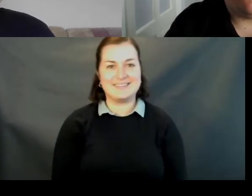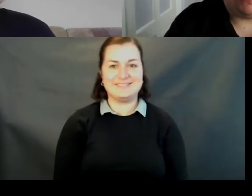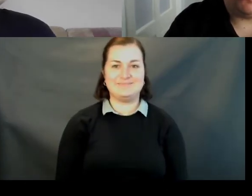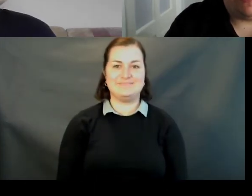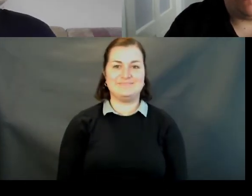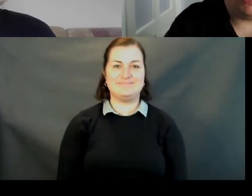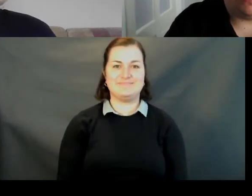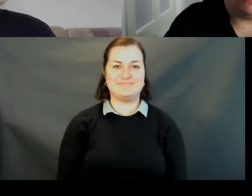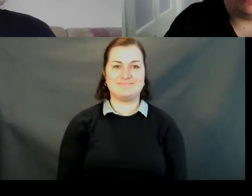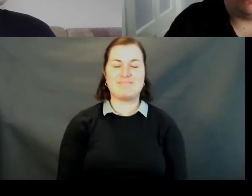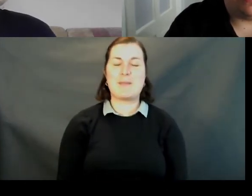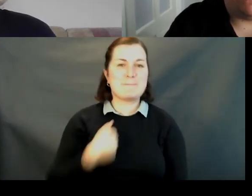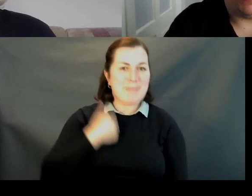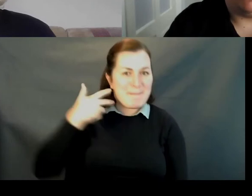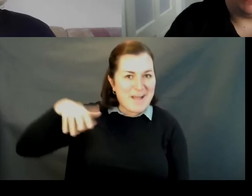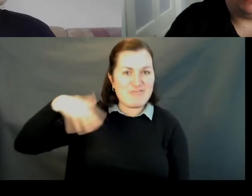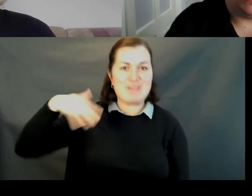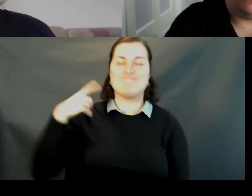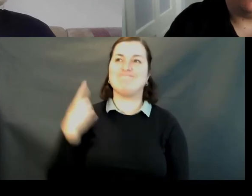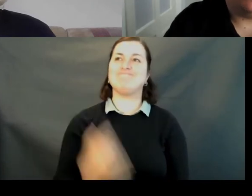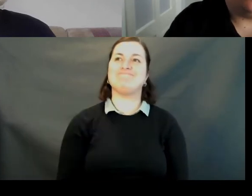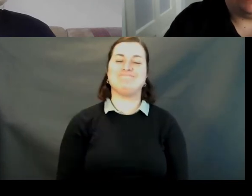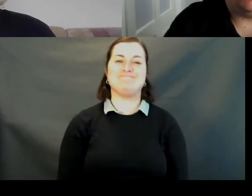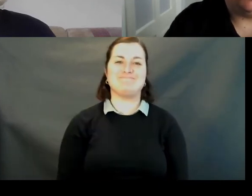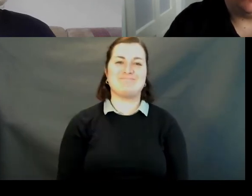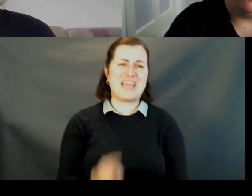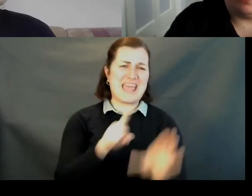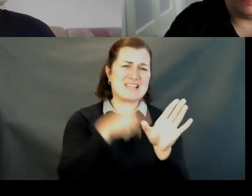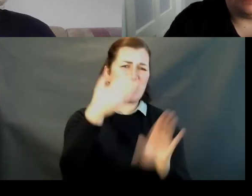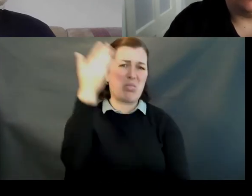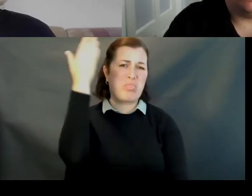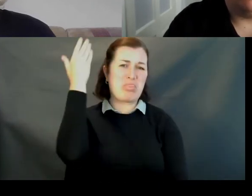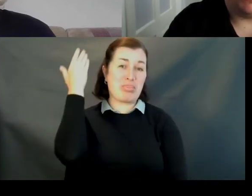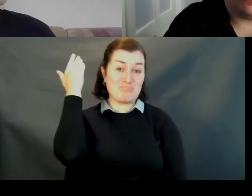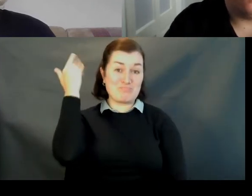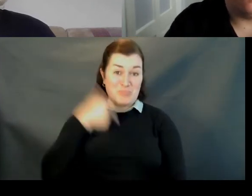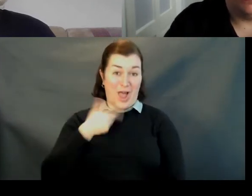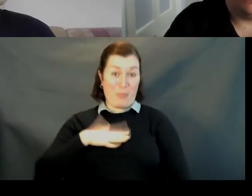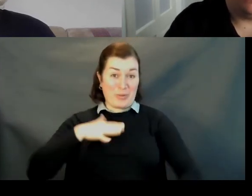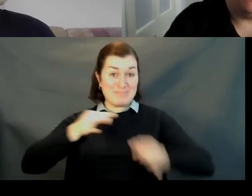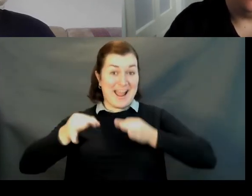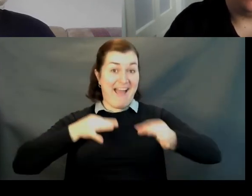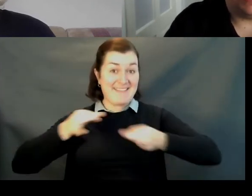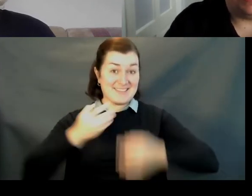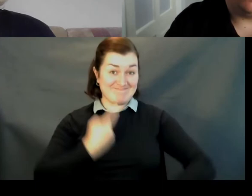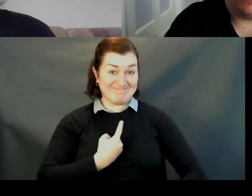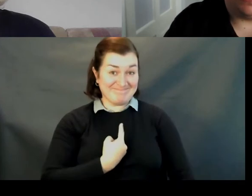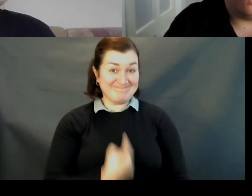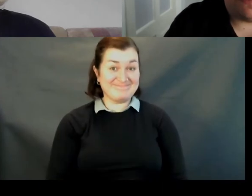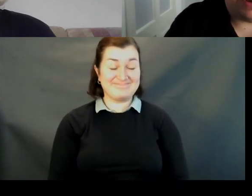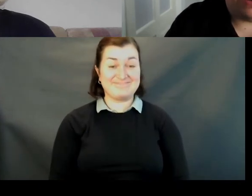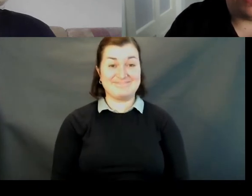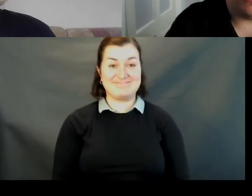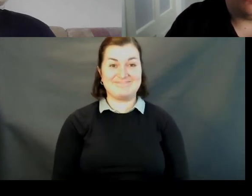A bit of a backstory about me as well is that many, many years ago, I actually wanted to be an actor myself. And I